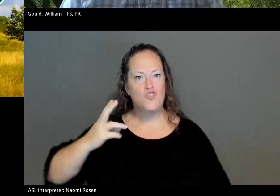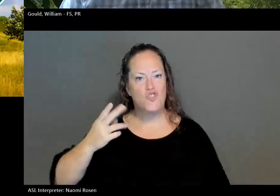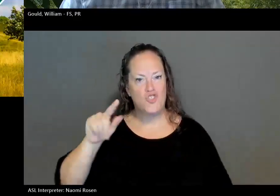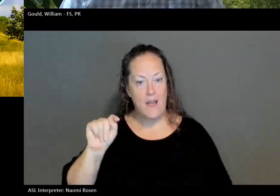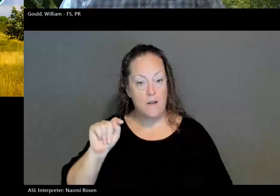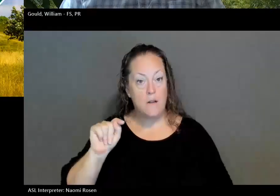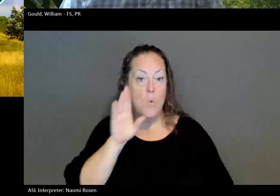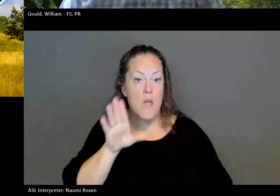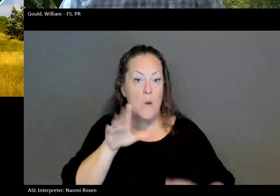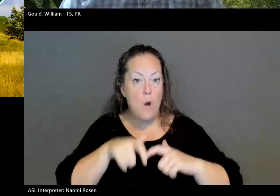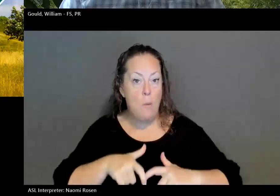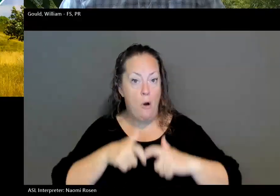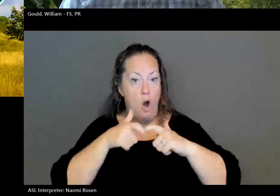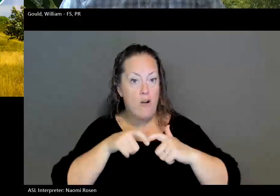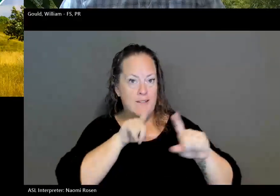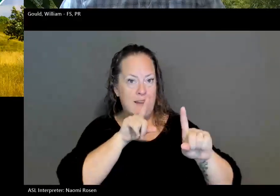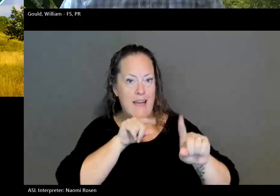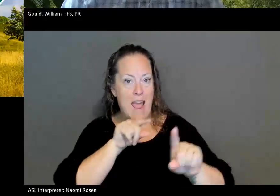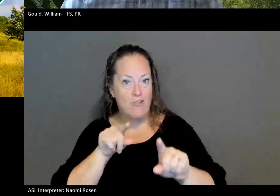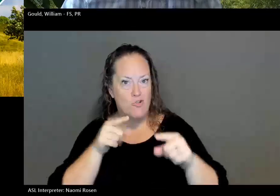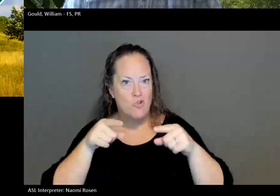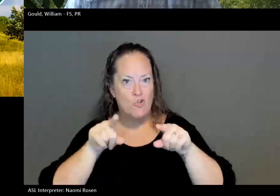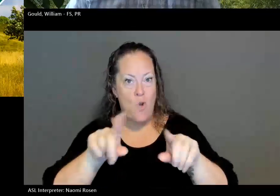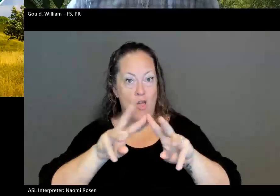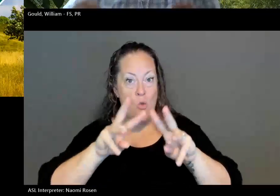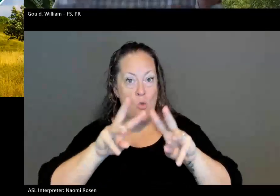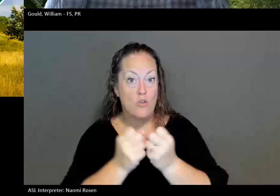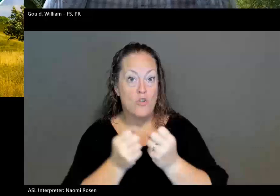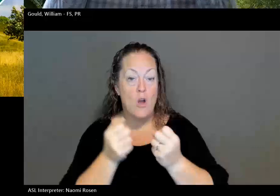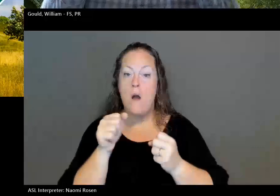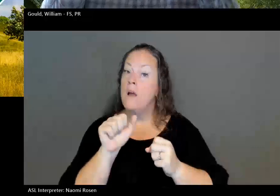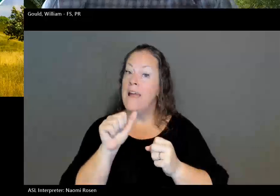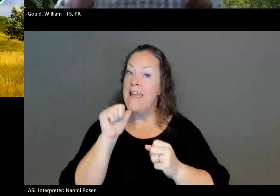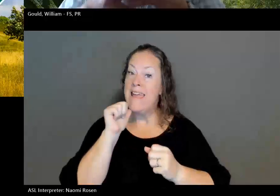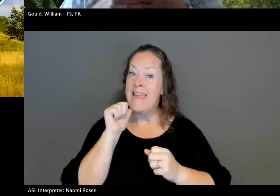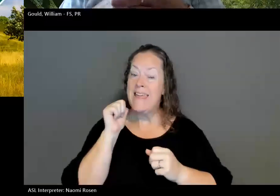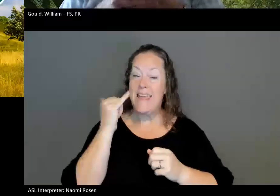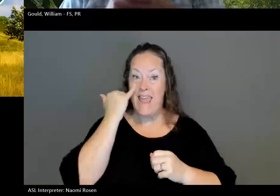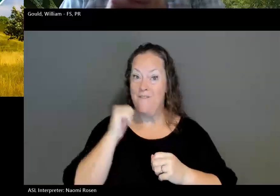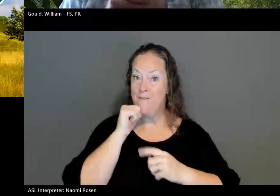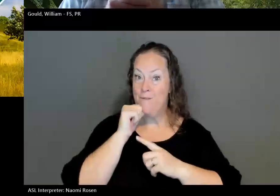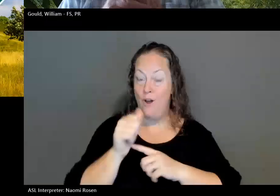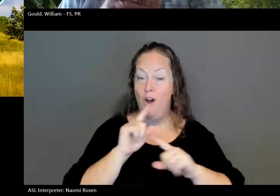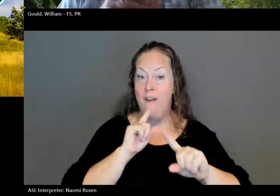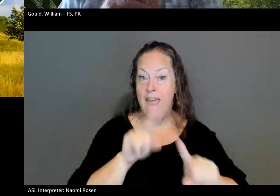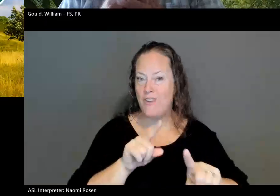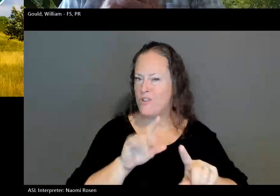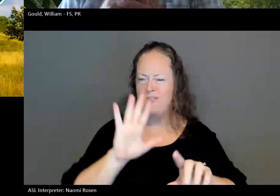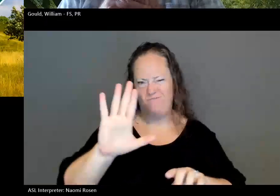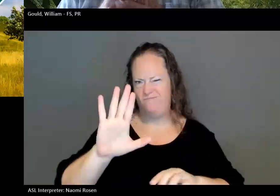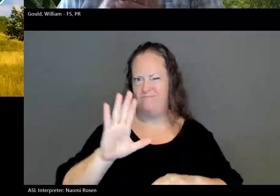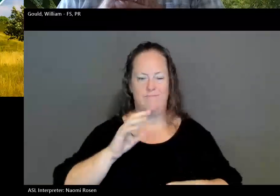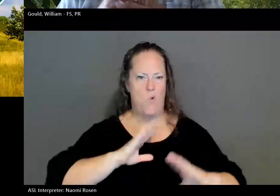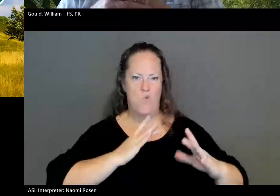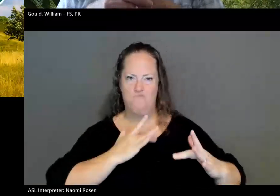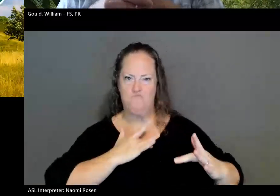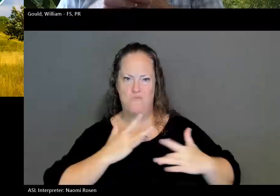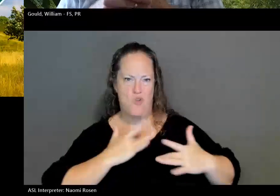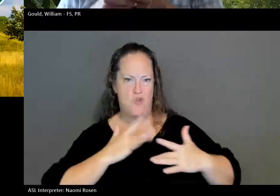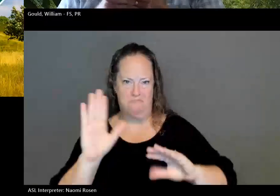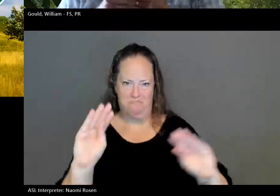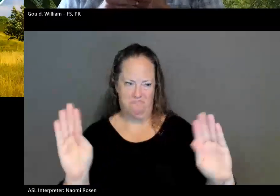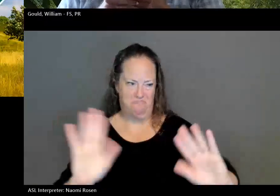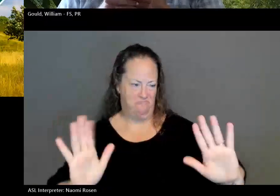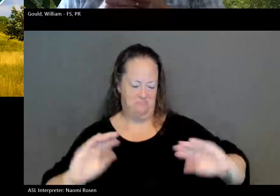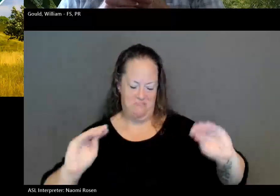as we go, but if we don't worry. We have reserved a significant amount of time for discussion and questions after the